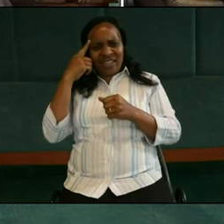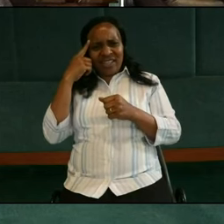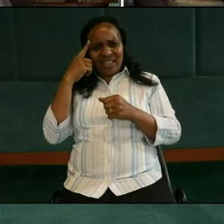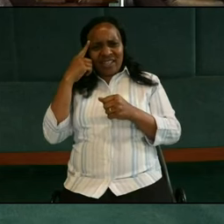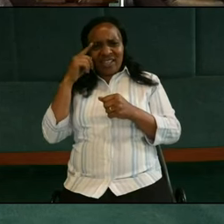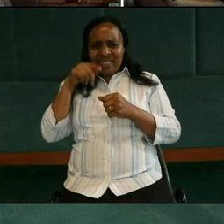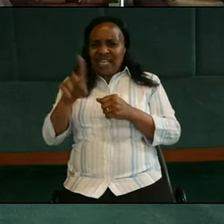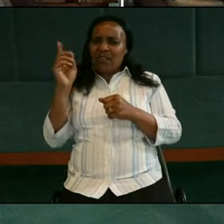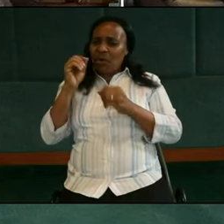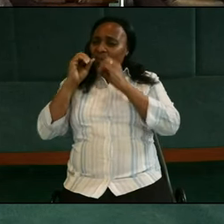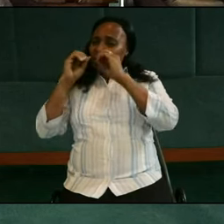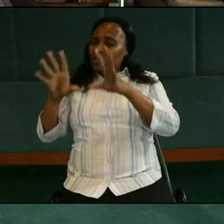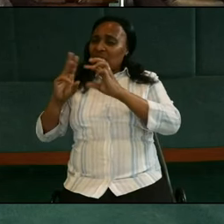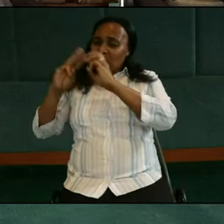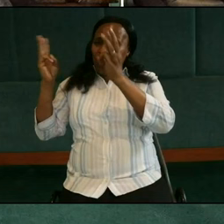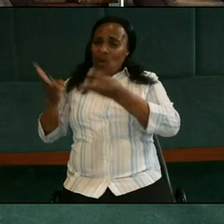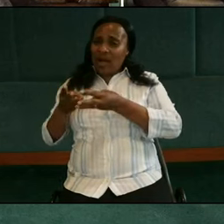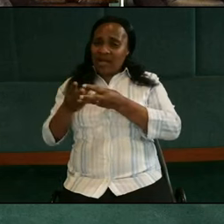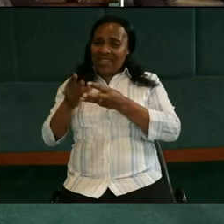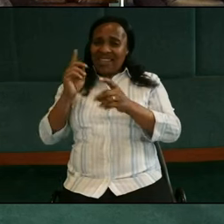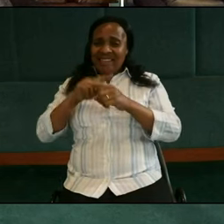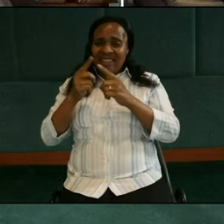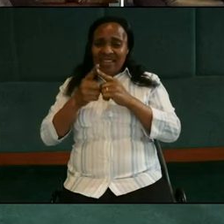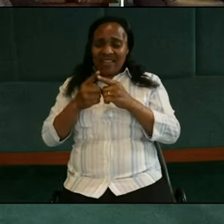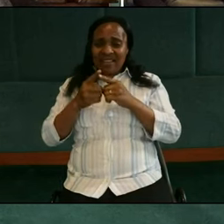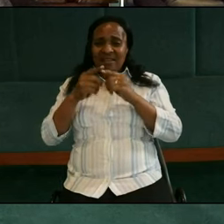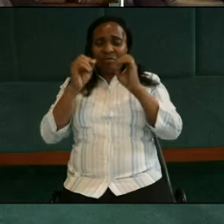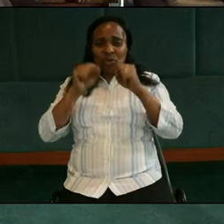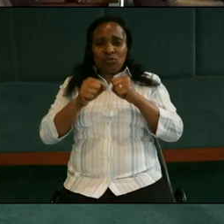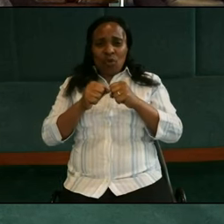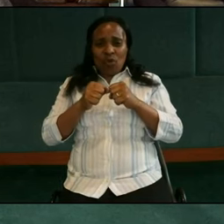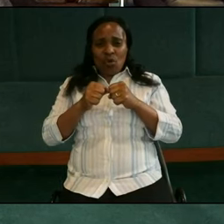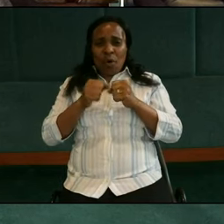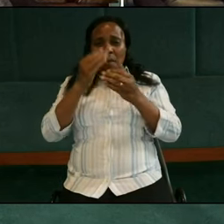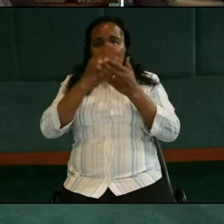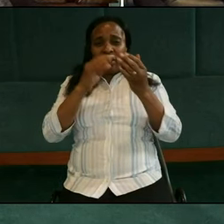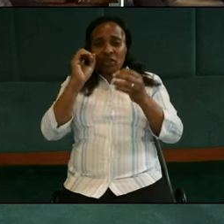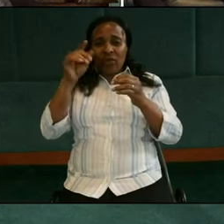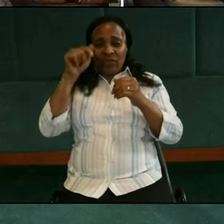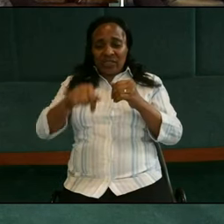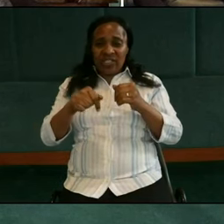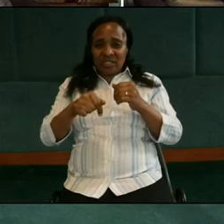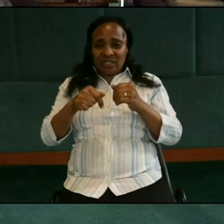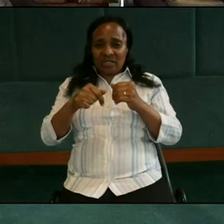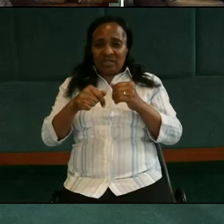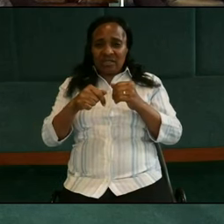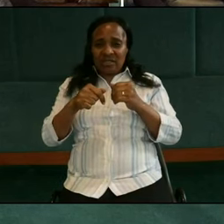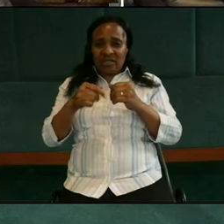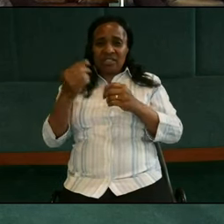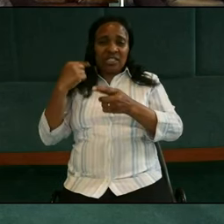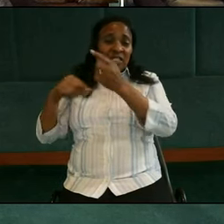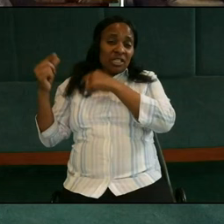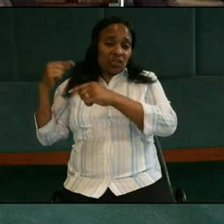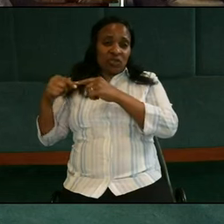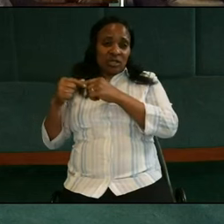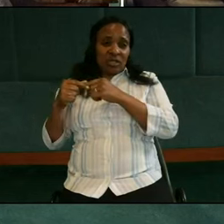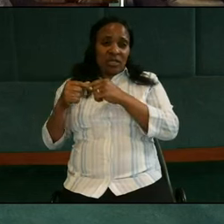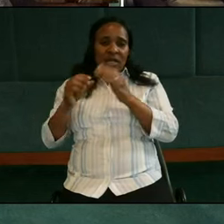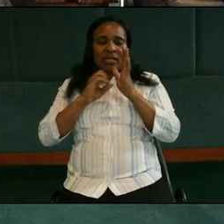blessing to this world? And possibly, are you also part of this God's inheritance? Like, for